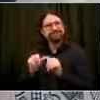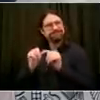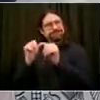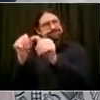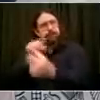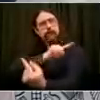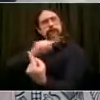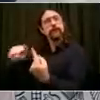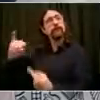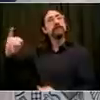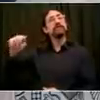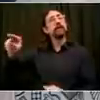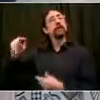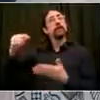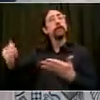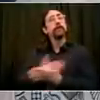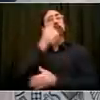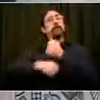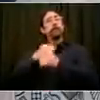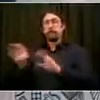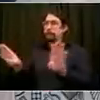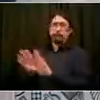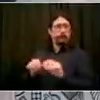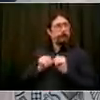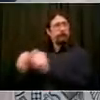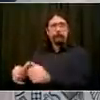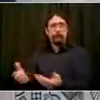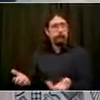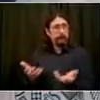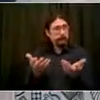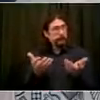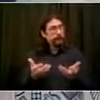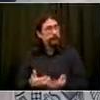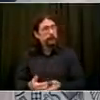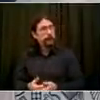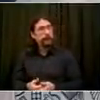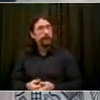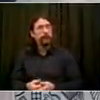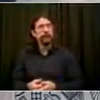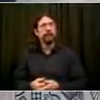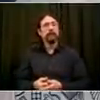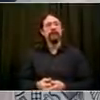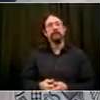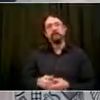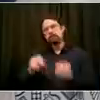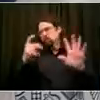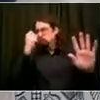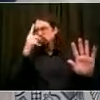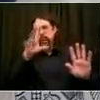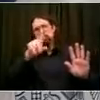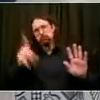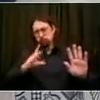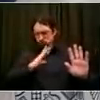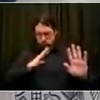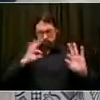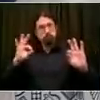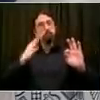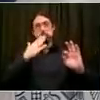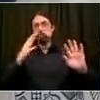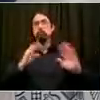things. One, New Yorkers are clearly getting the memo that we are in a tough new situation. People are